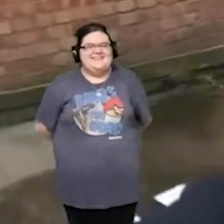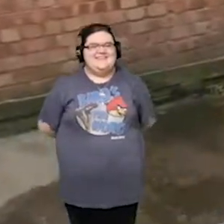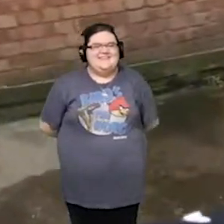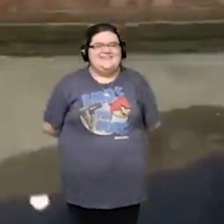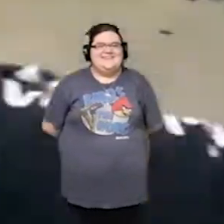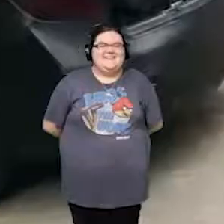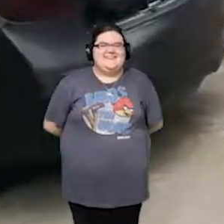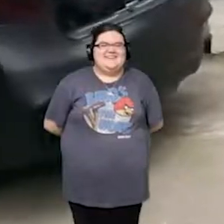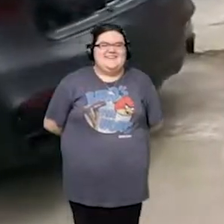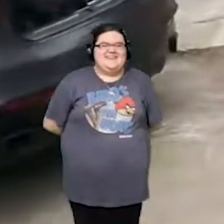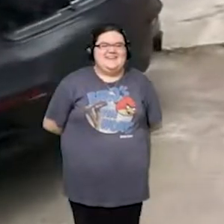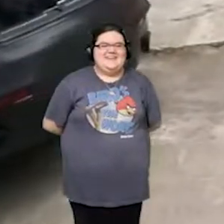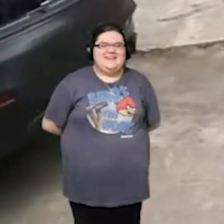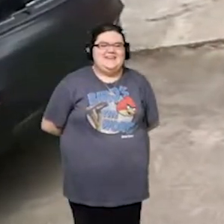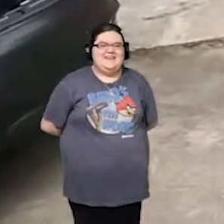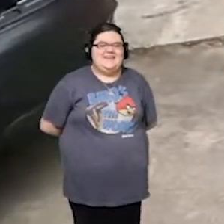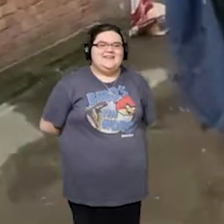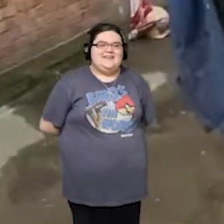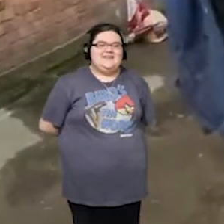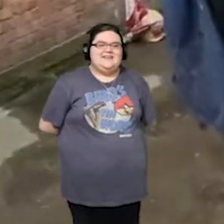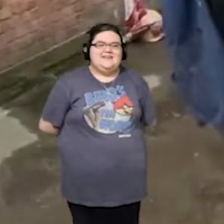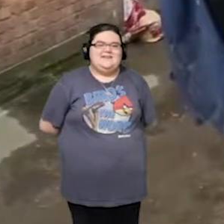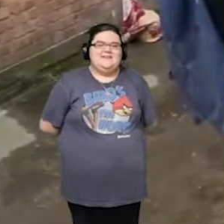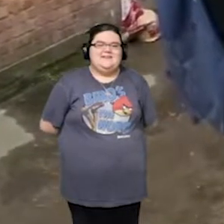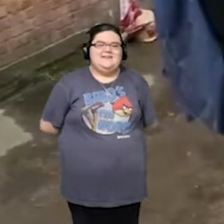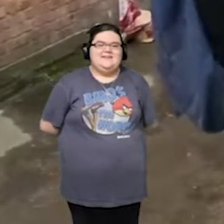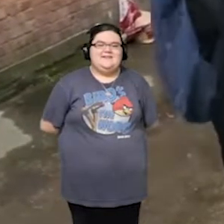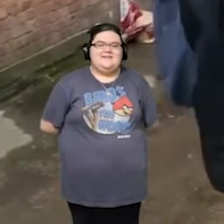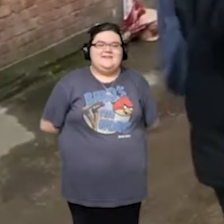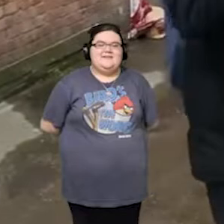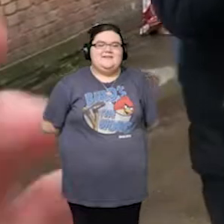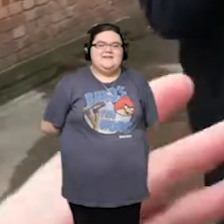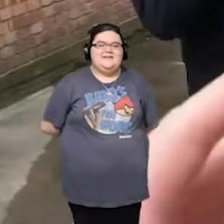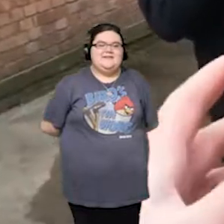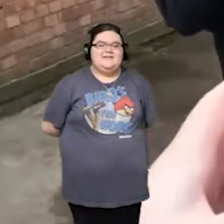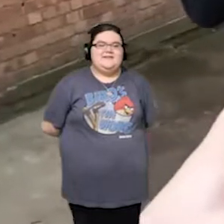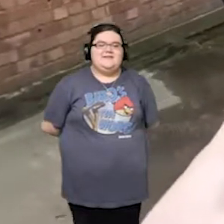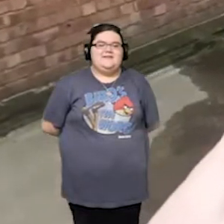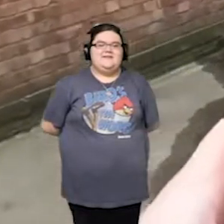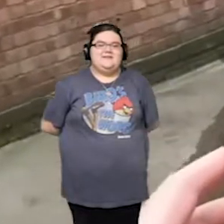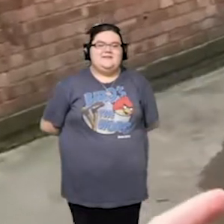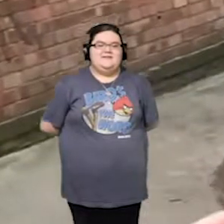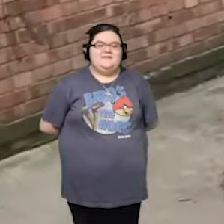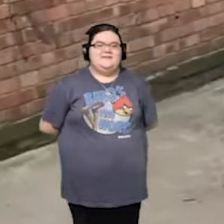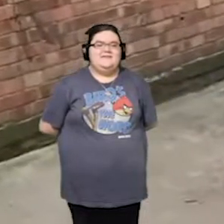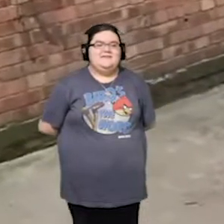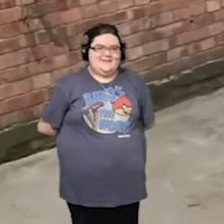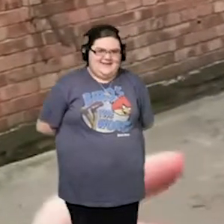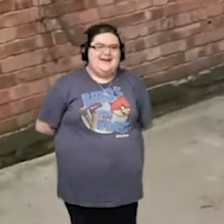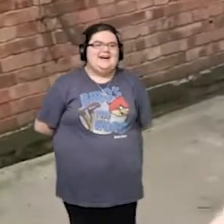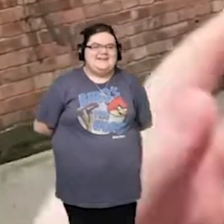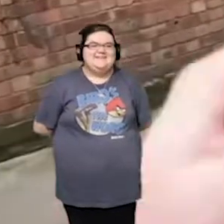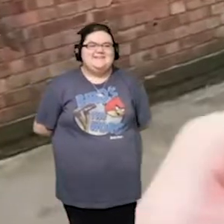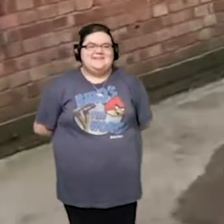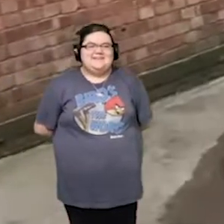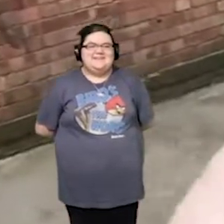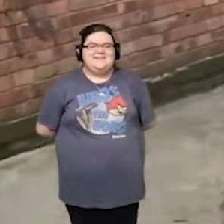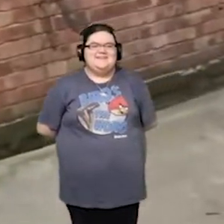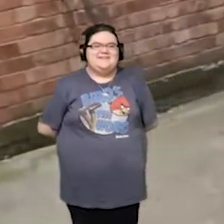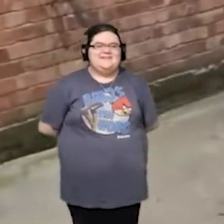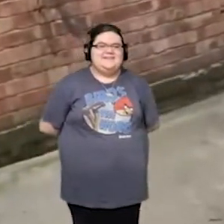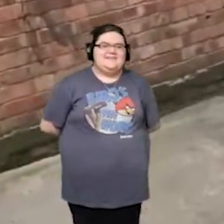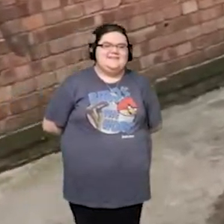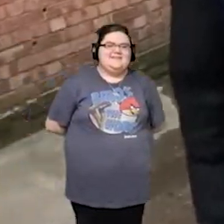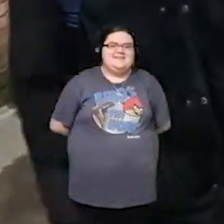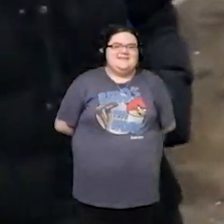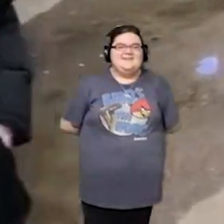We brought him down just in case. Do you know what we're filming today? Sidemen Become Barbers. Oh, Sidemen Become Barbers? Yeah, they're going to cut